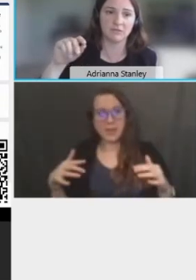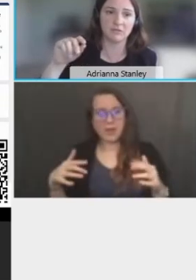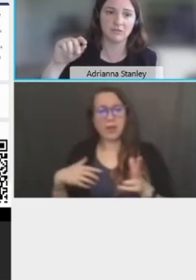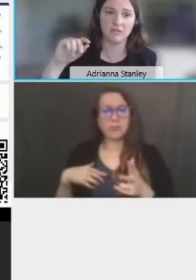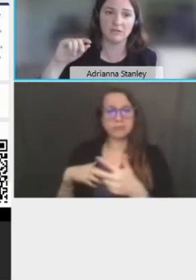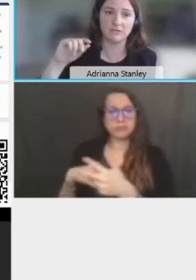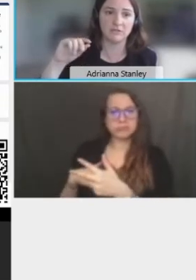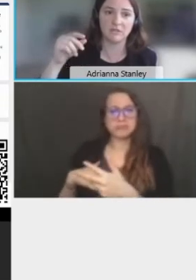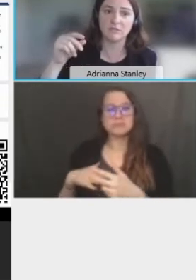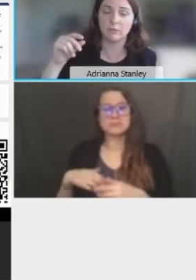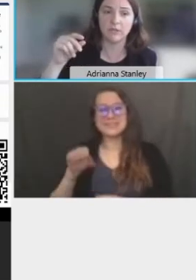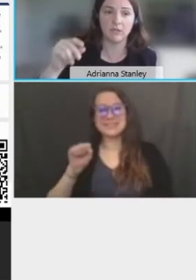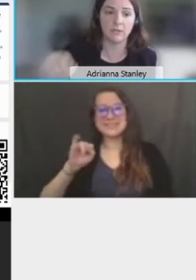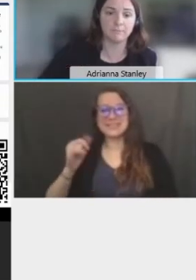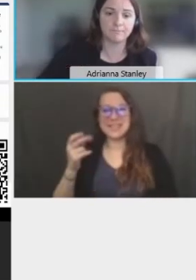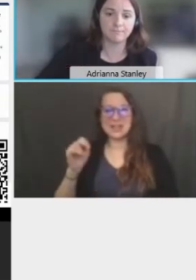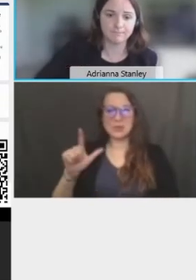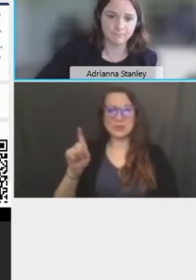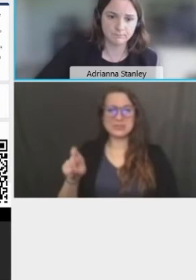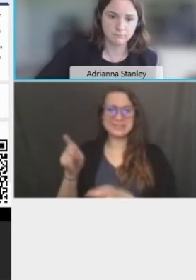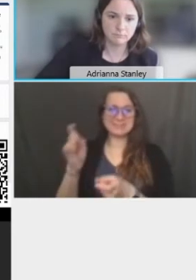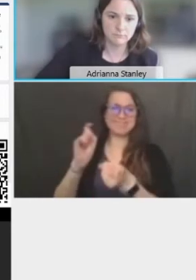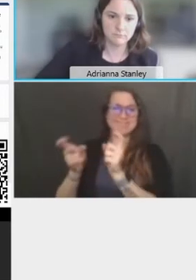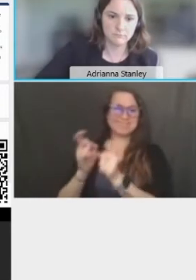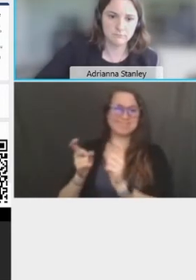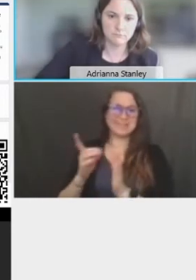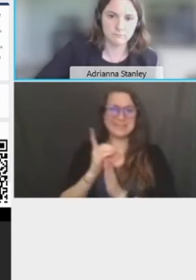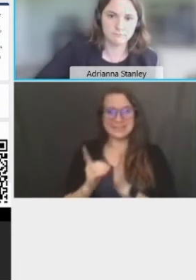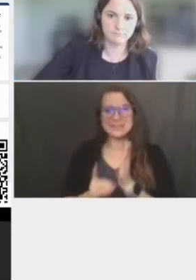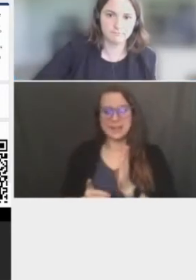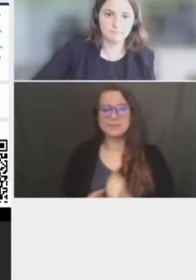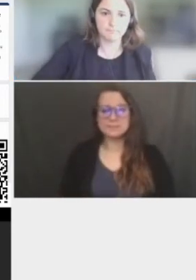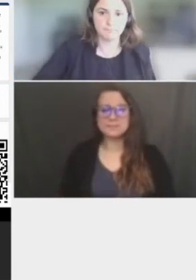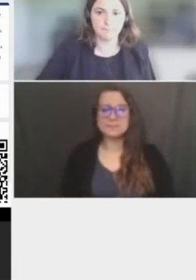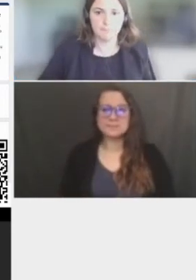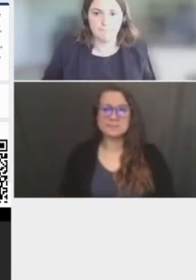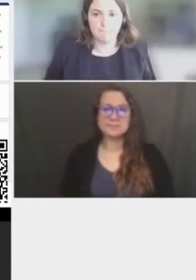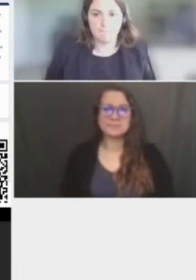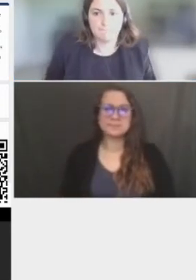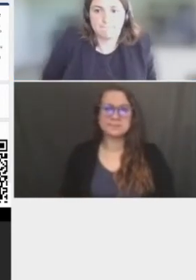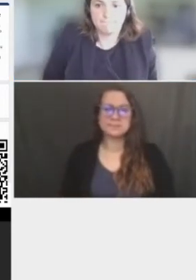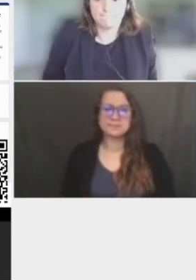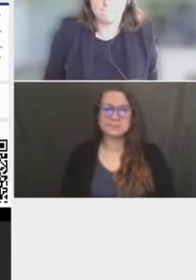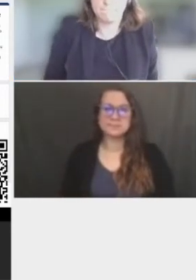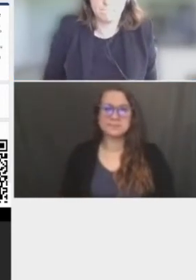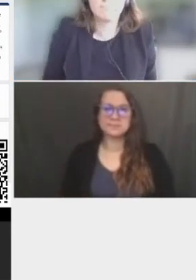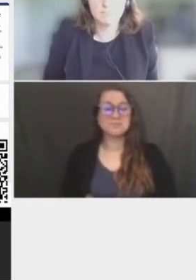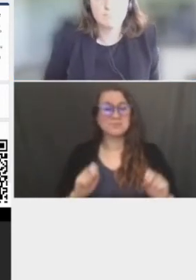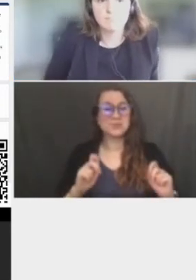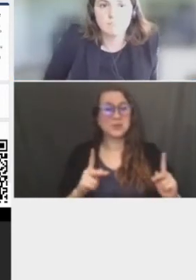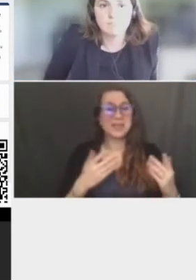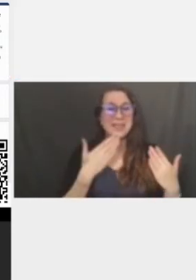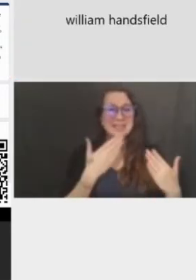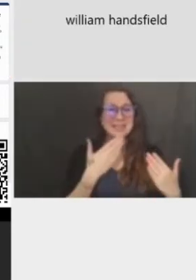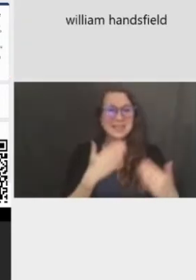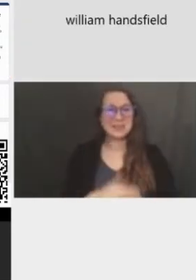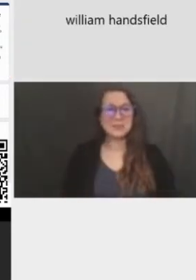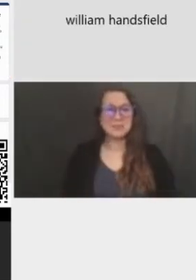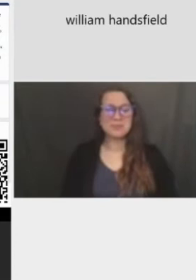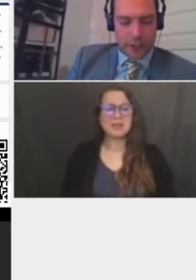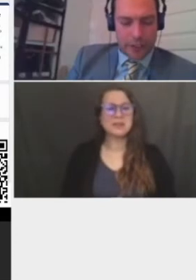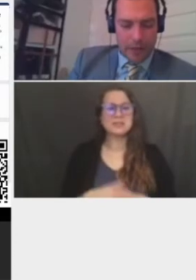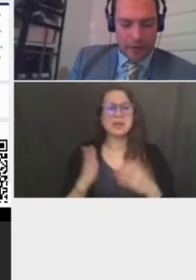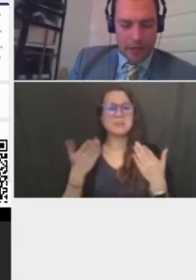there's some signal design that just needs tweaking. Great, thank you, Adriana. There's just been some